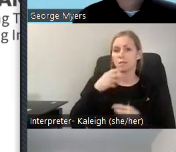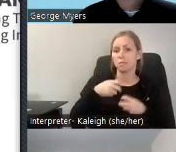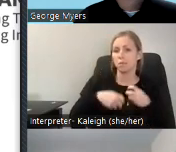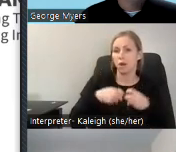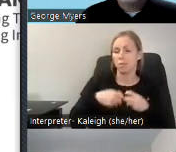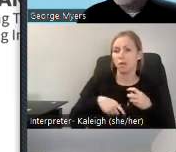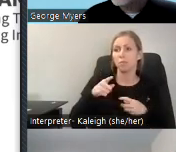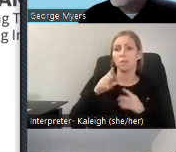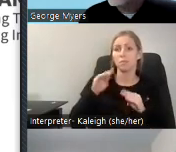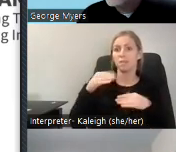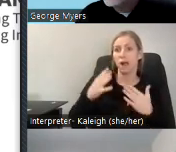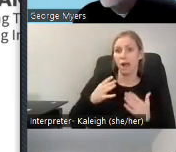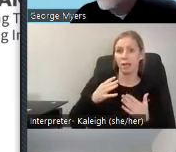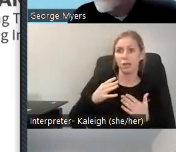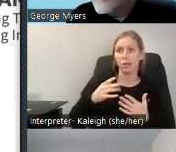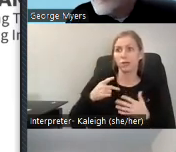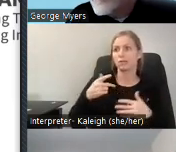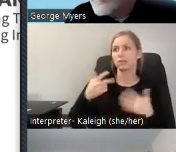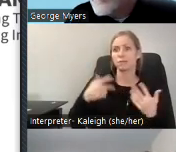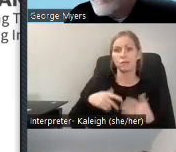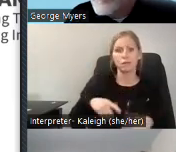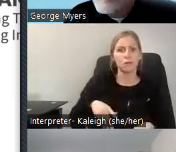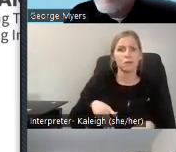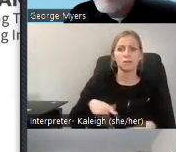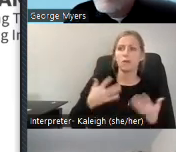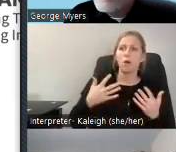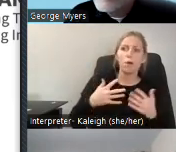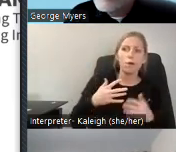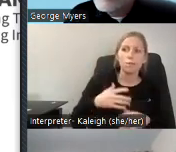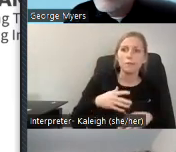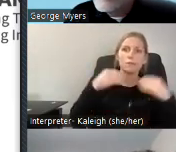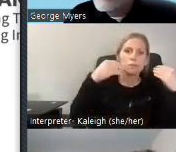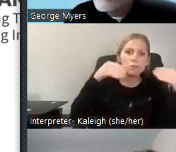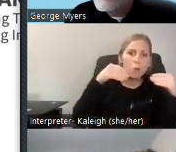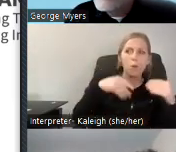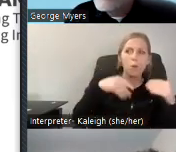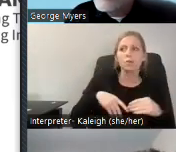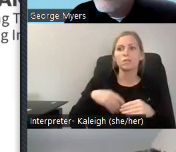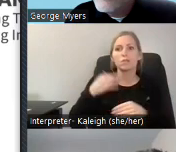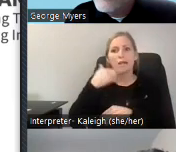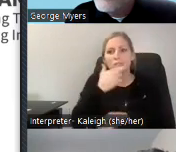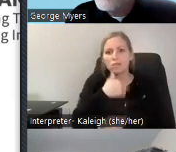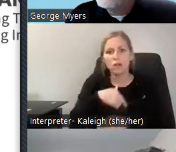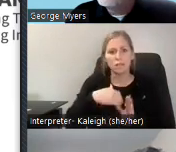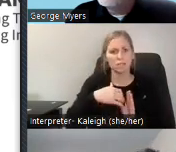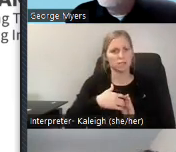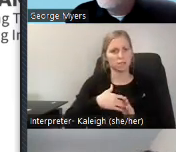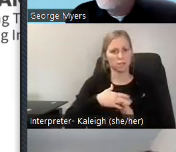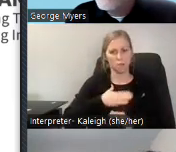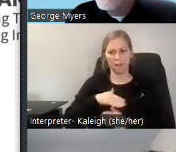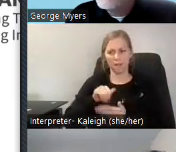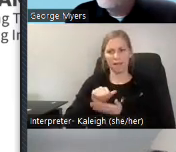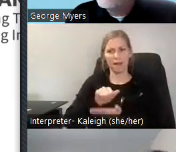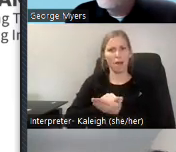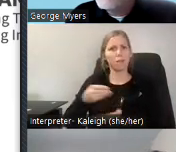providers, stores, restaurants, taking money out of my account because I used my